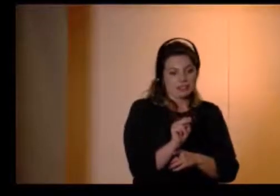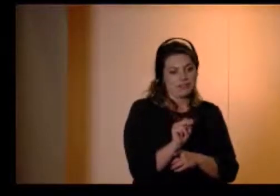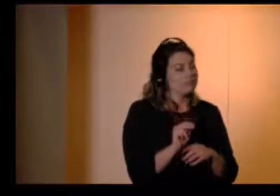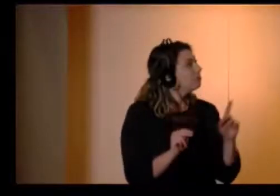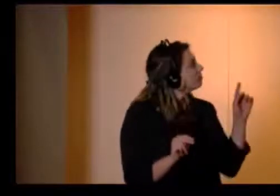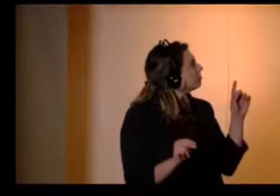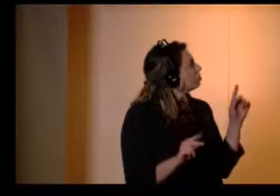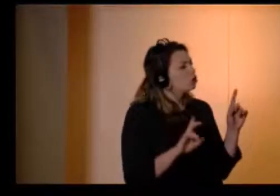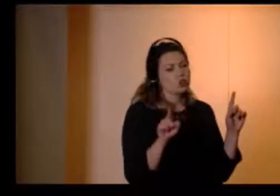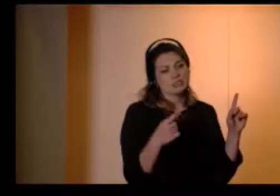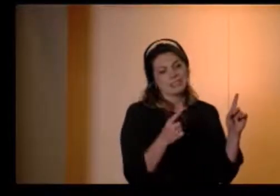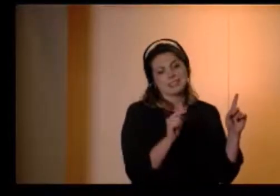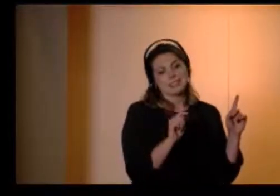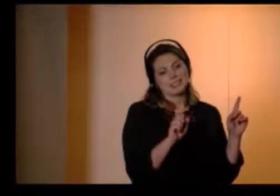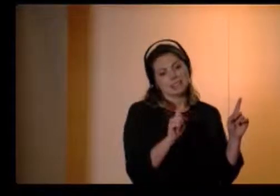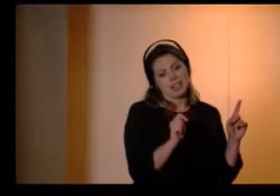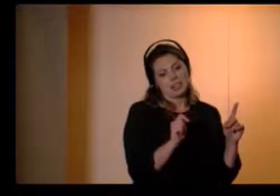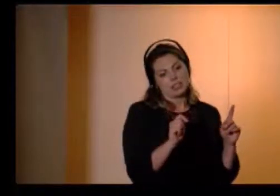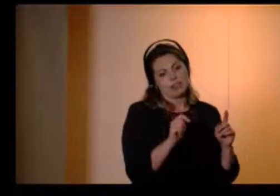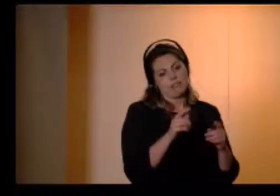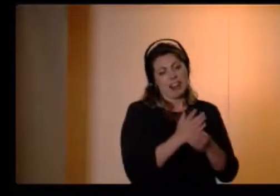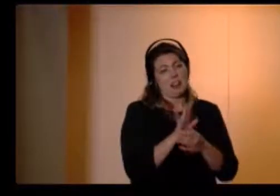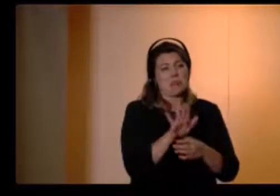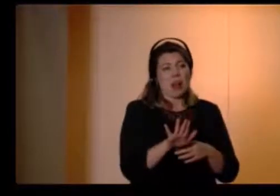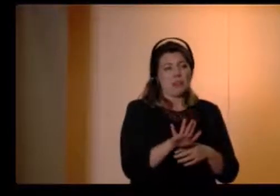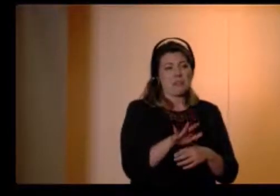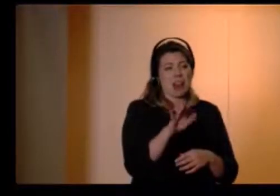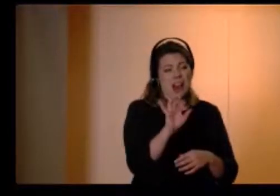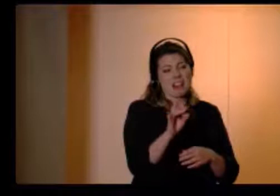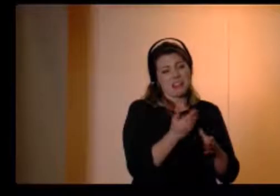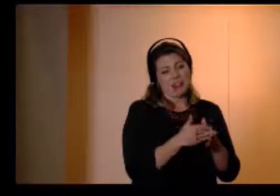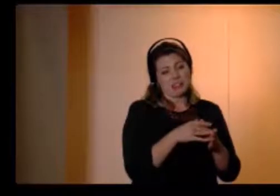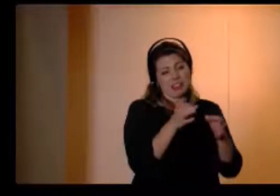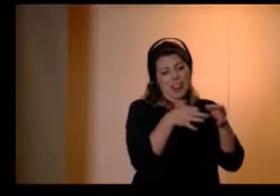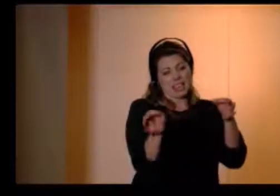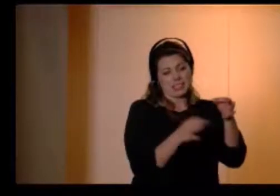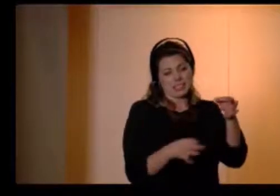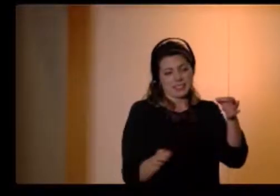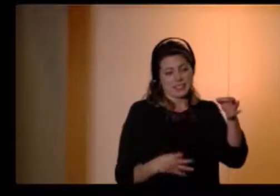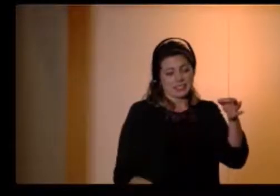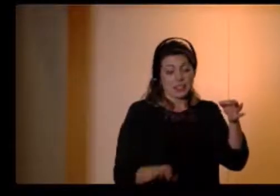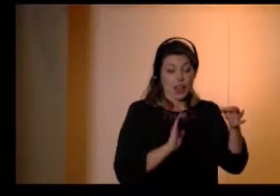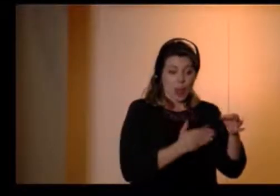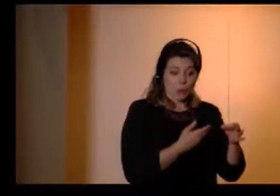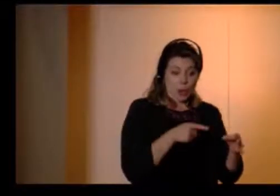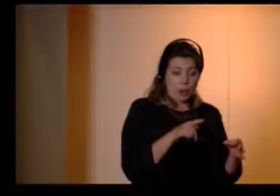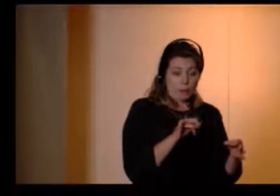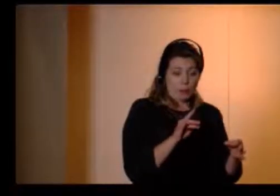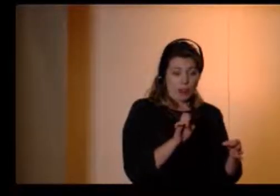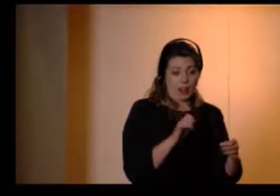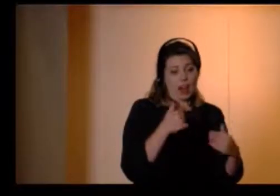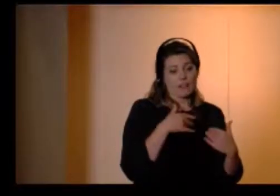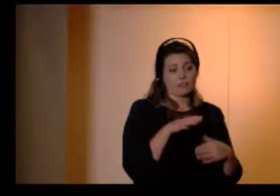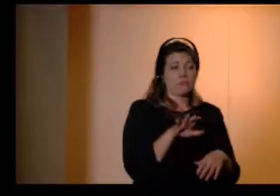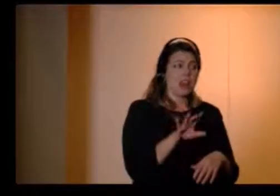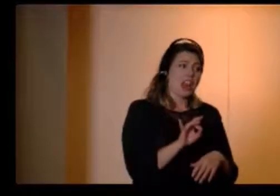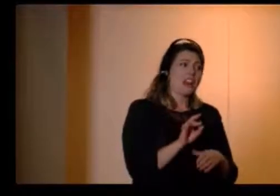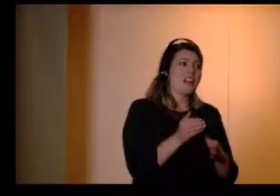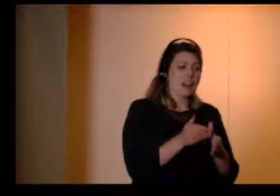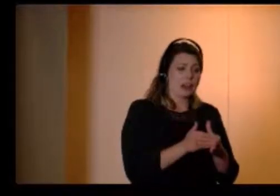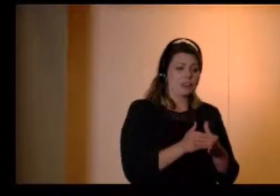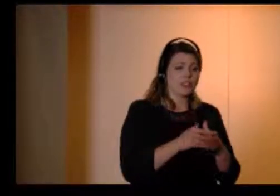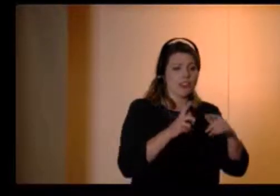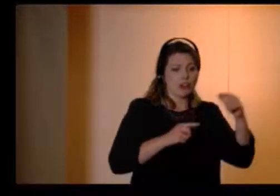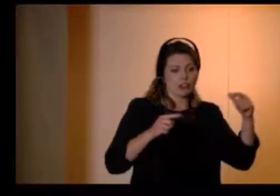It's just a text file. It's almost 8,000 lines, these atomic coordinates. Our pipeline outputs 8 different variations on that